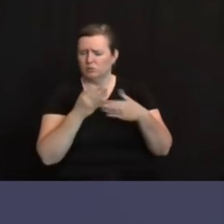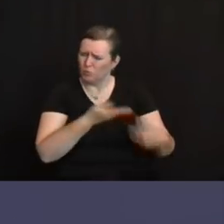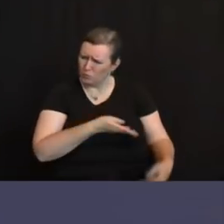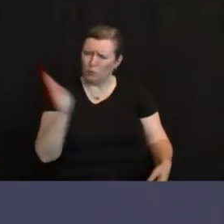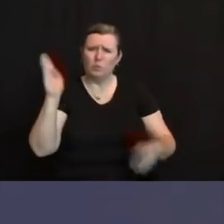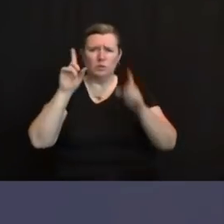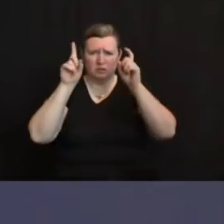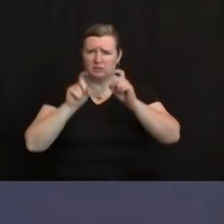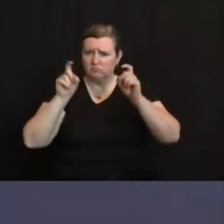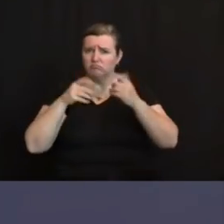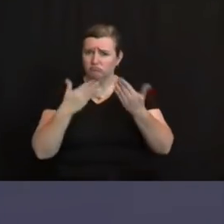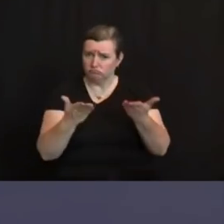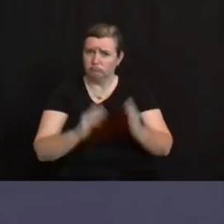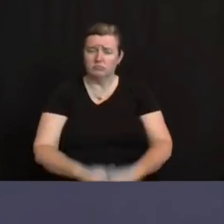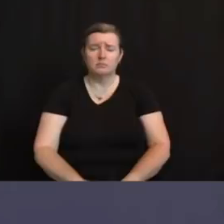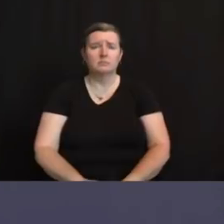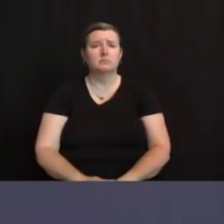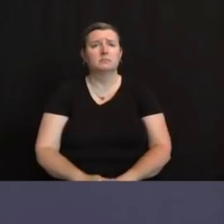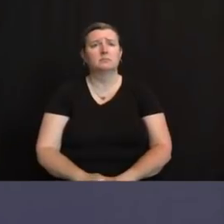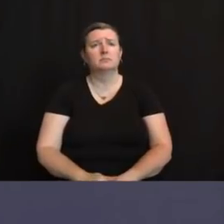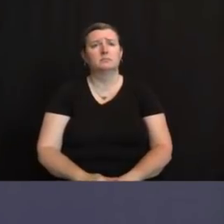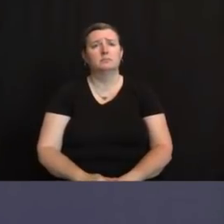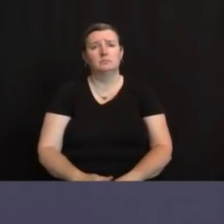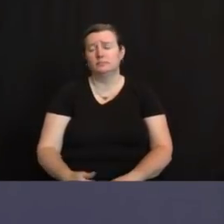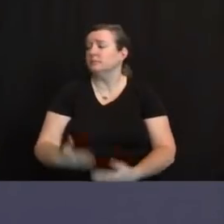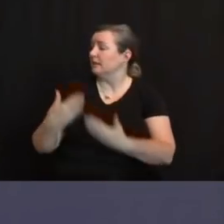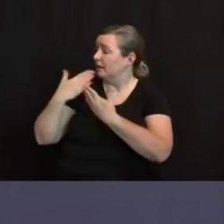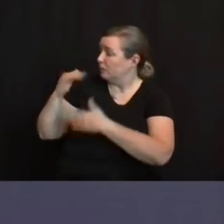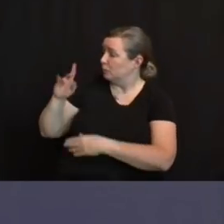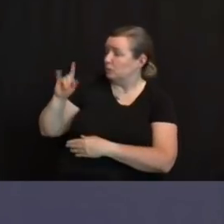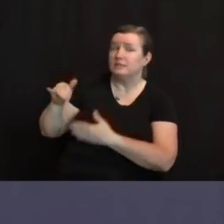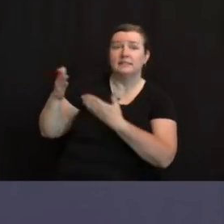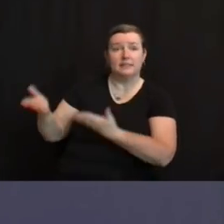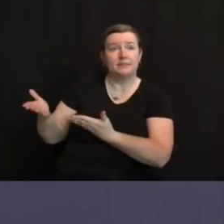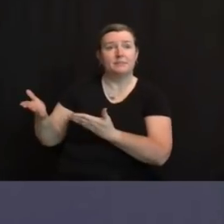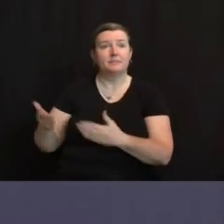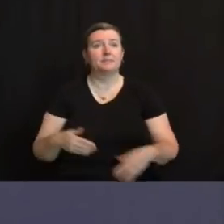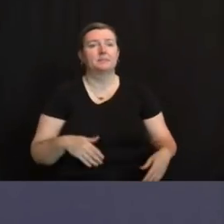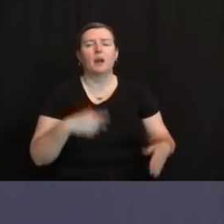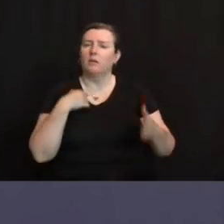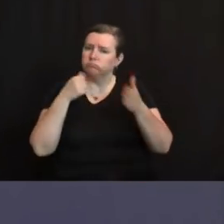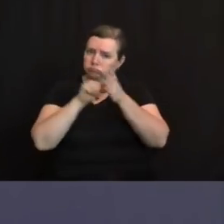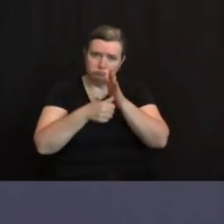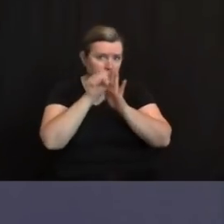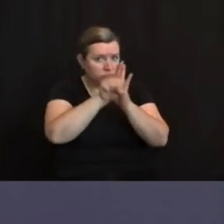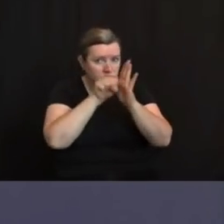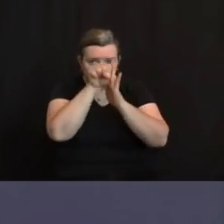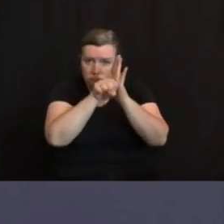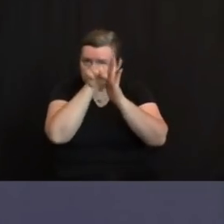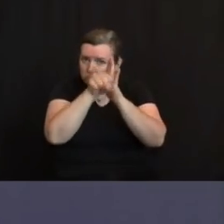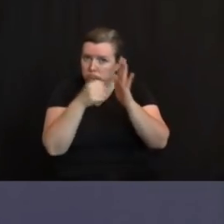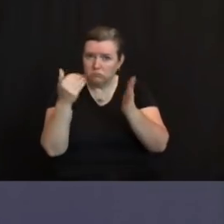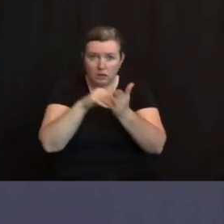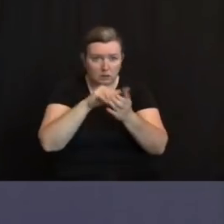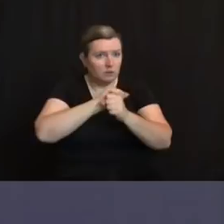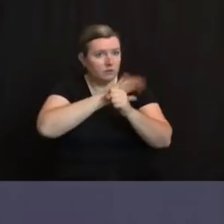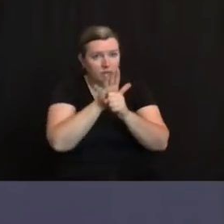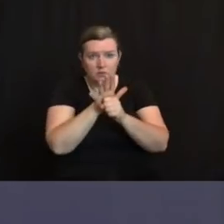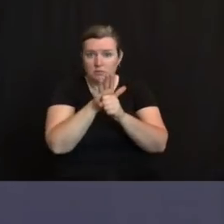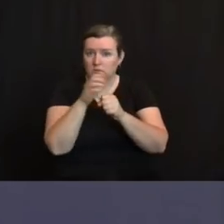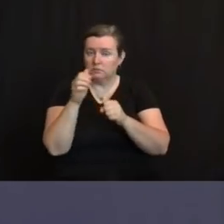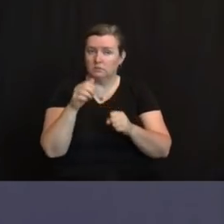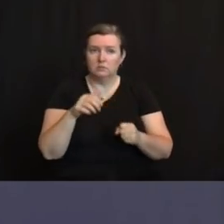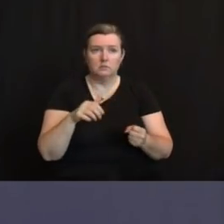all of that. And again, we've said it now probably scores, if not hundreds of times. COVID-19 did not create the